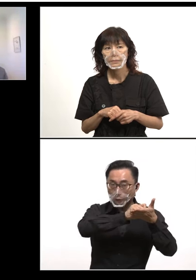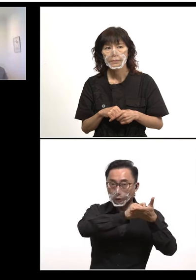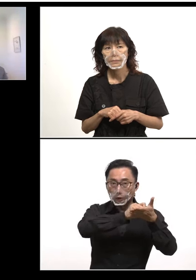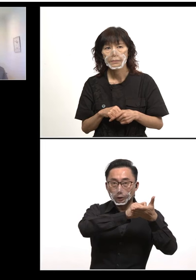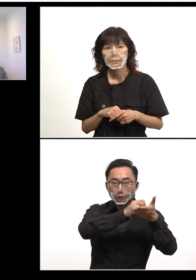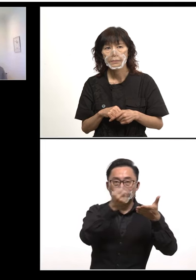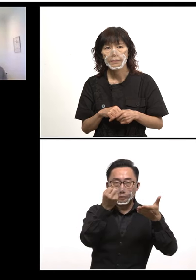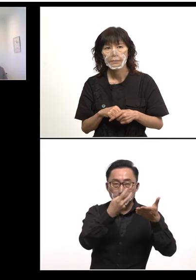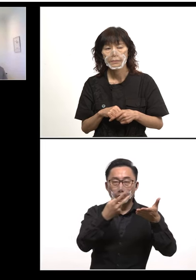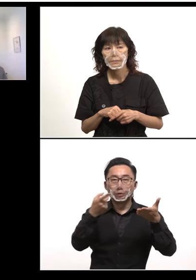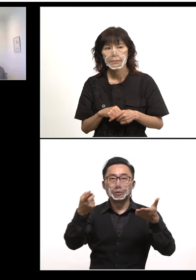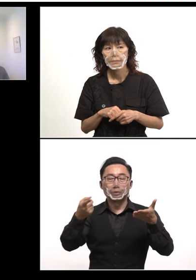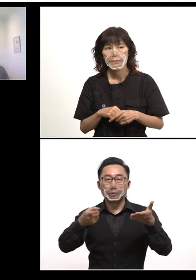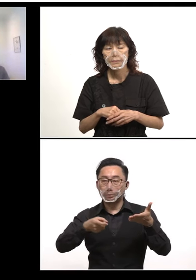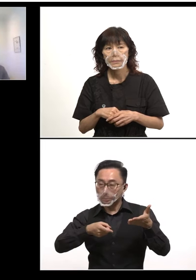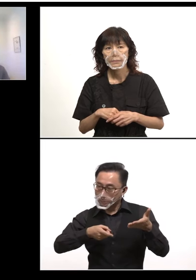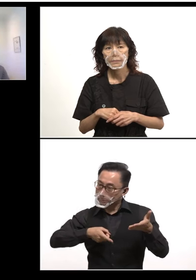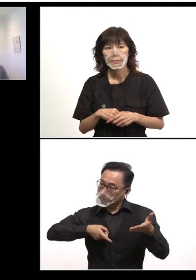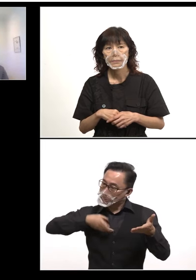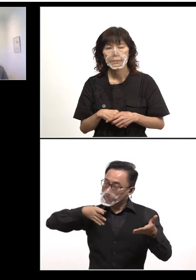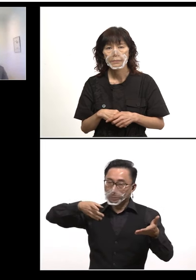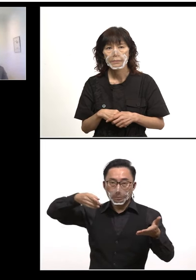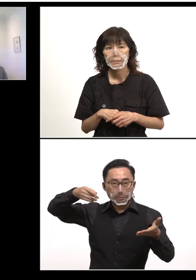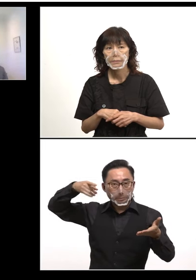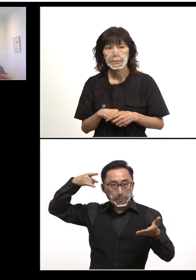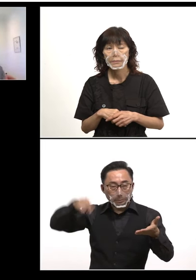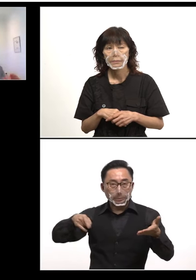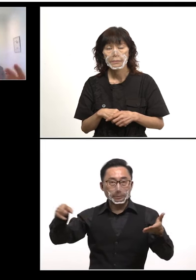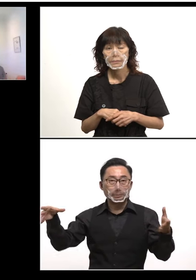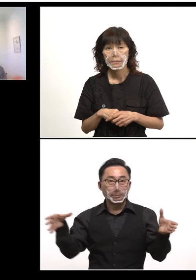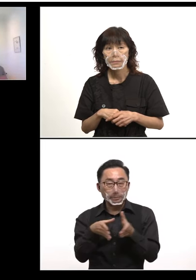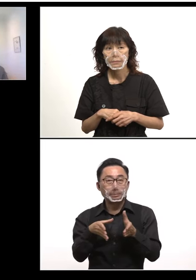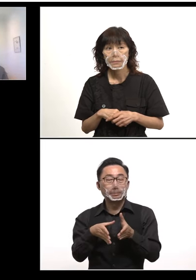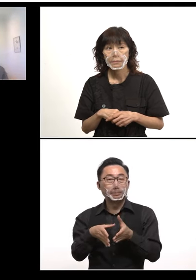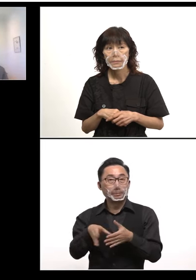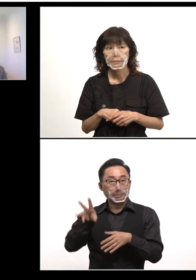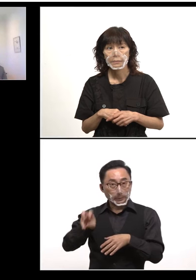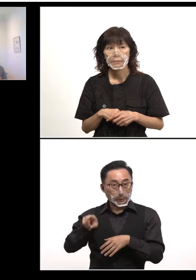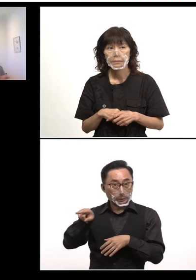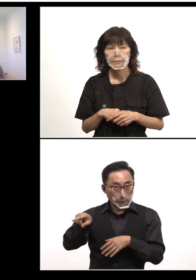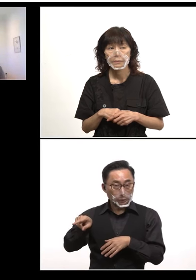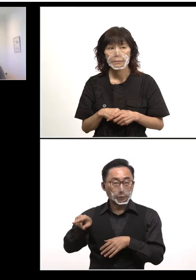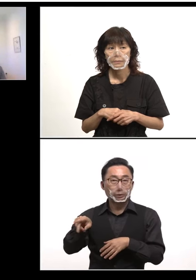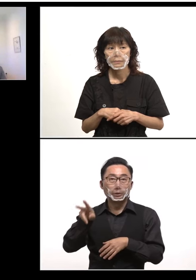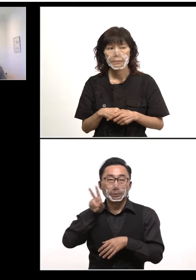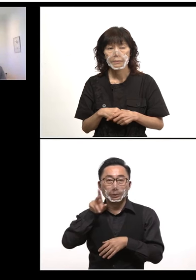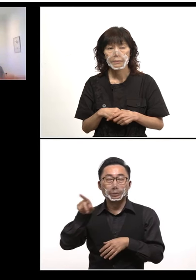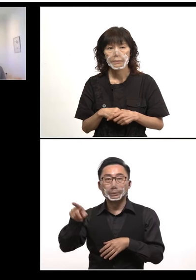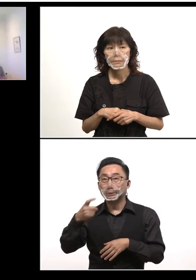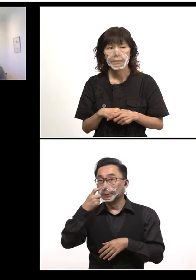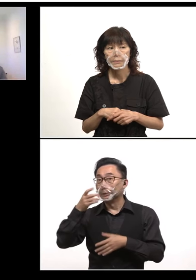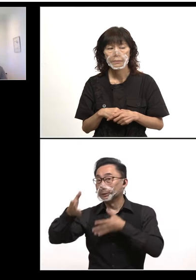you ask a theatre how many British Sign Language interpreted shows do you have on in a season, they might be able to afford somewhere